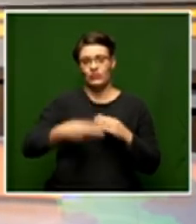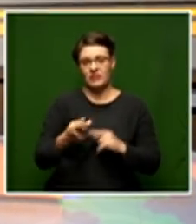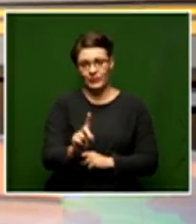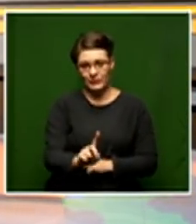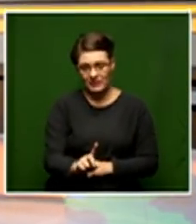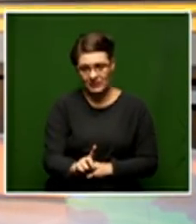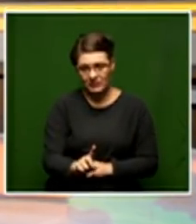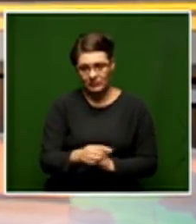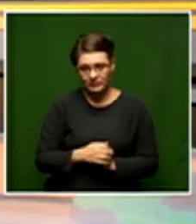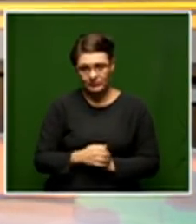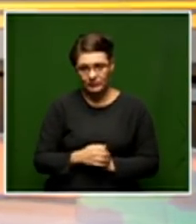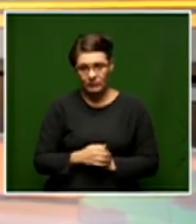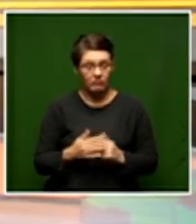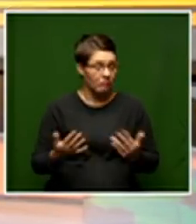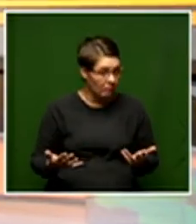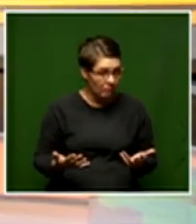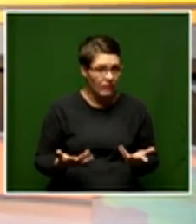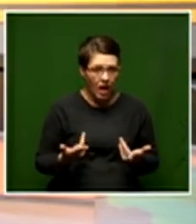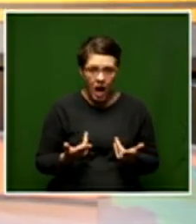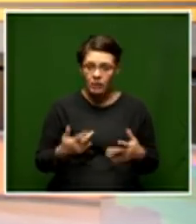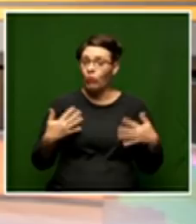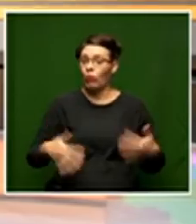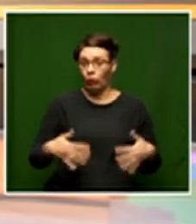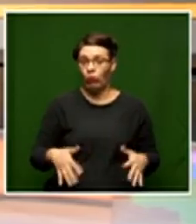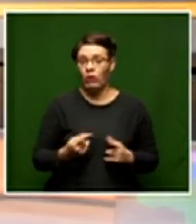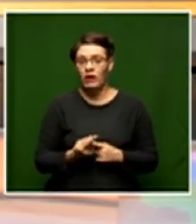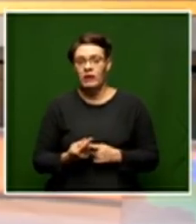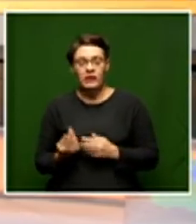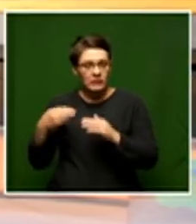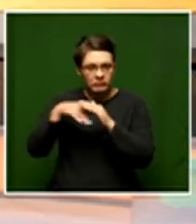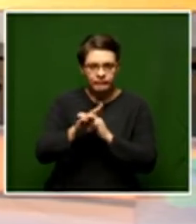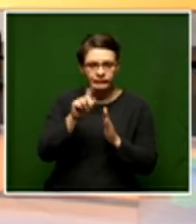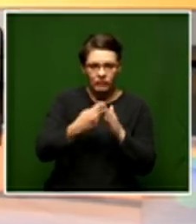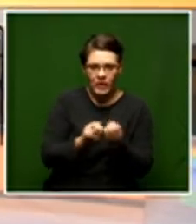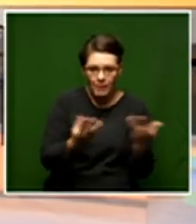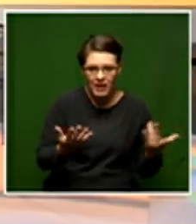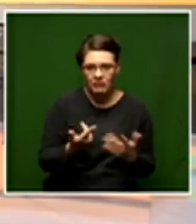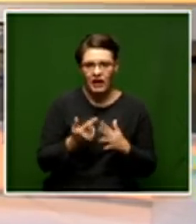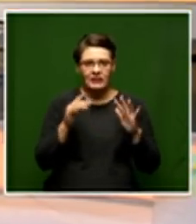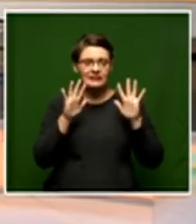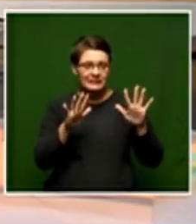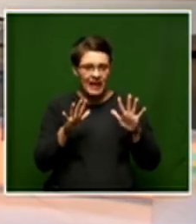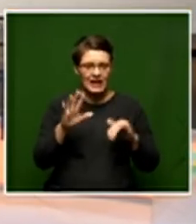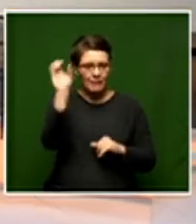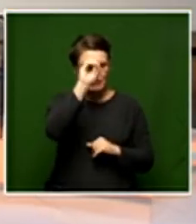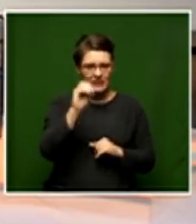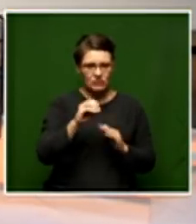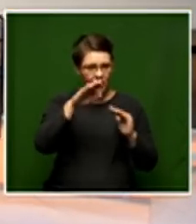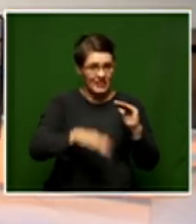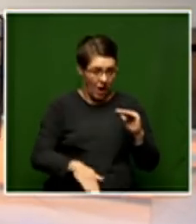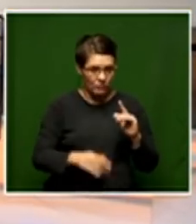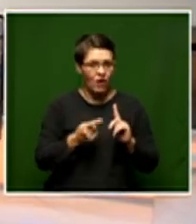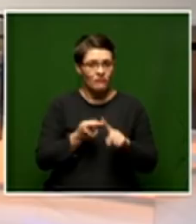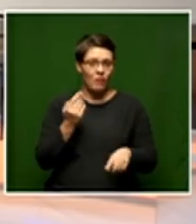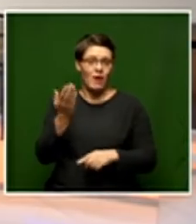are likely to be. All right. And fascinating, also turnout level about 10 percentage points down